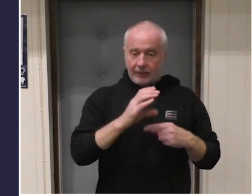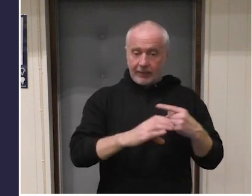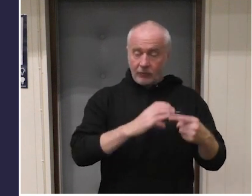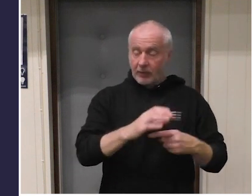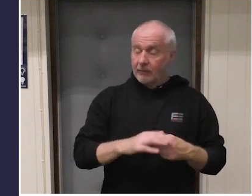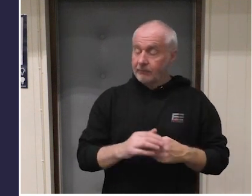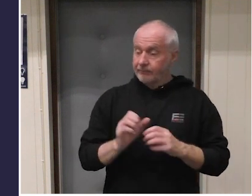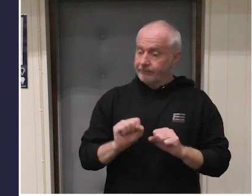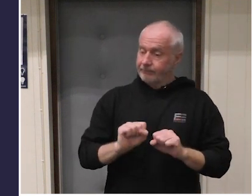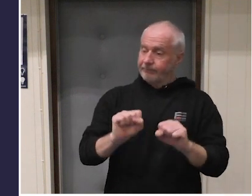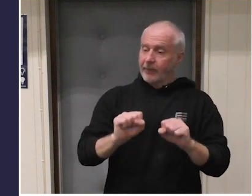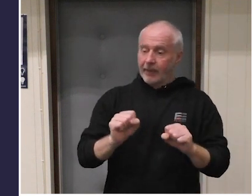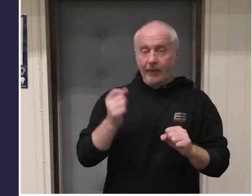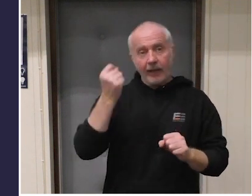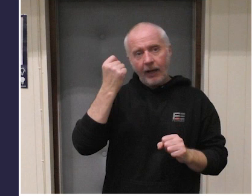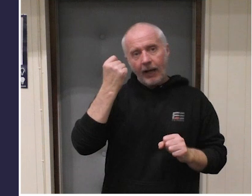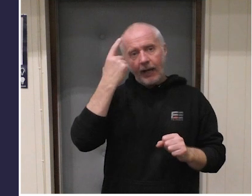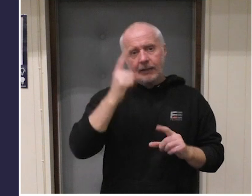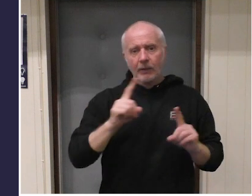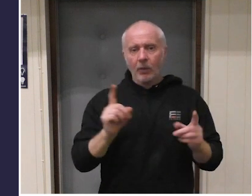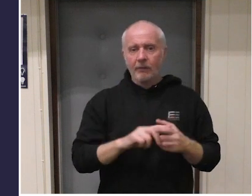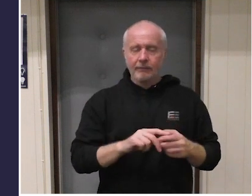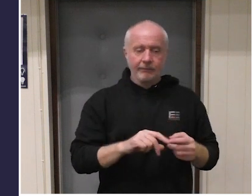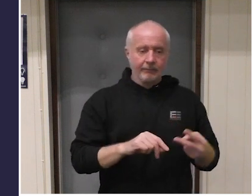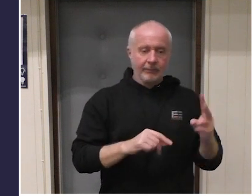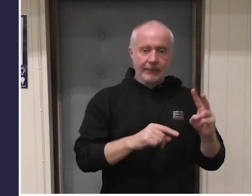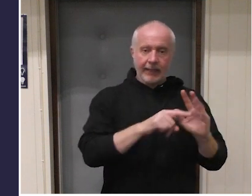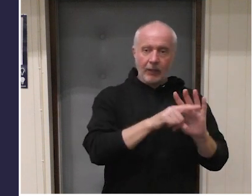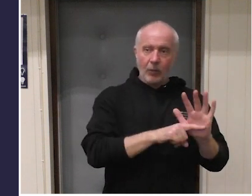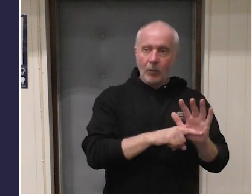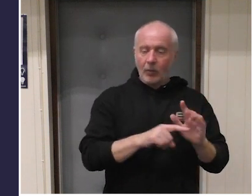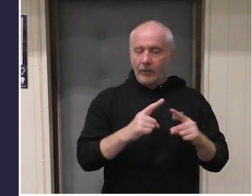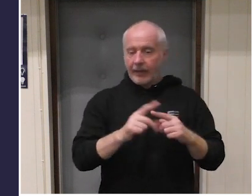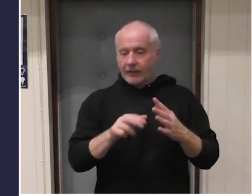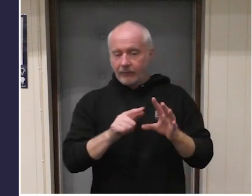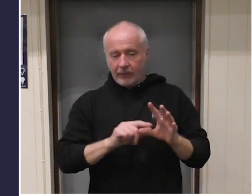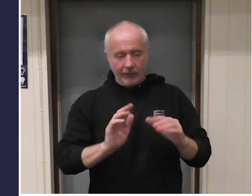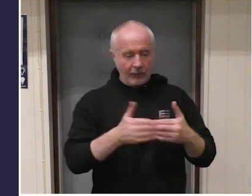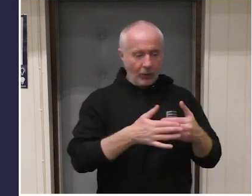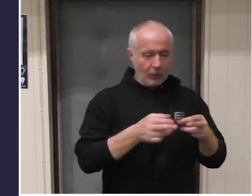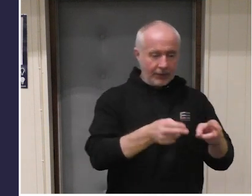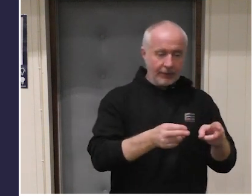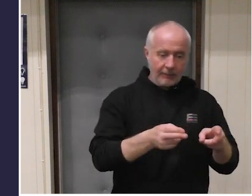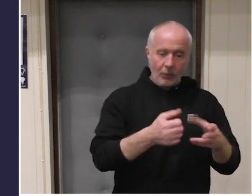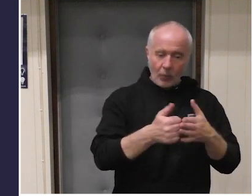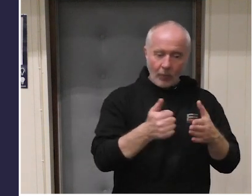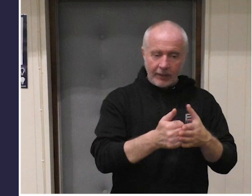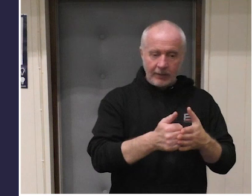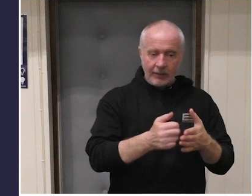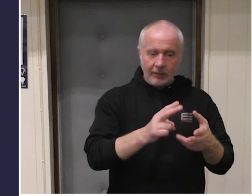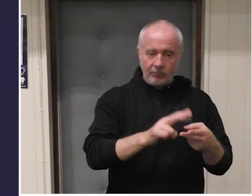their idea, which I'm going to talk about now, is, so the second law says the entropy of a closed system must always increase, right?